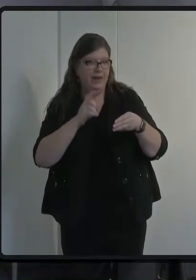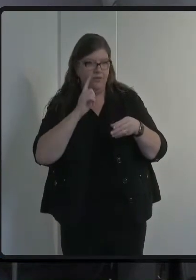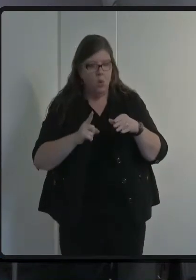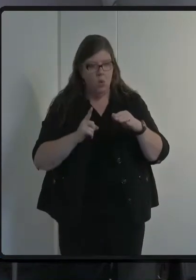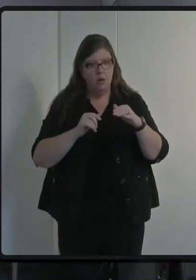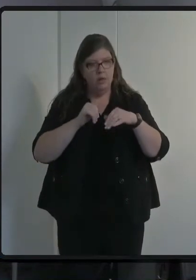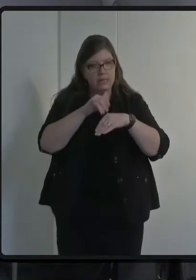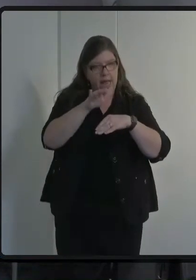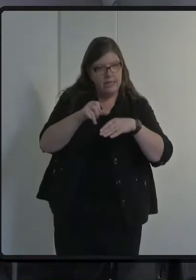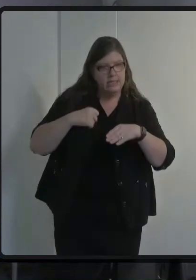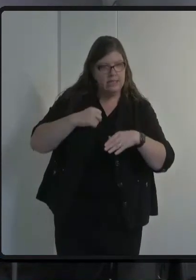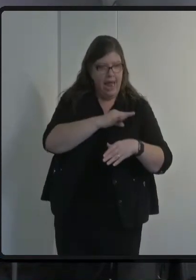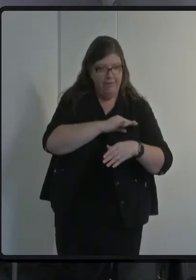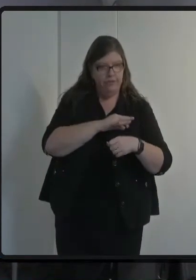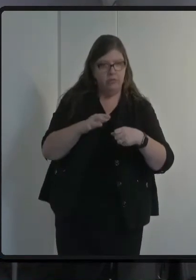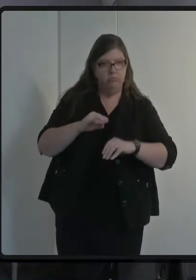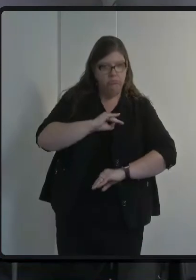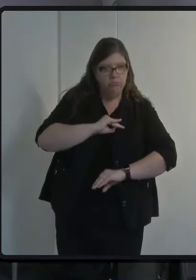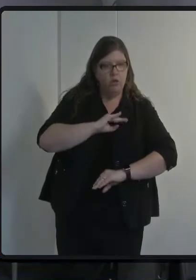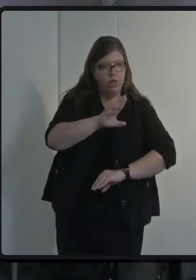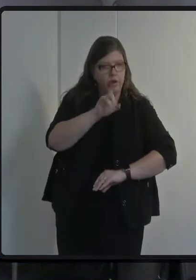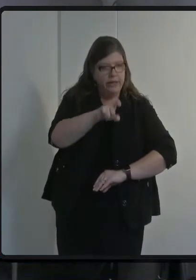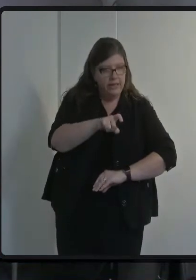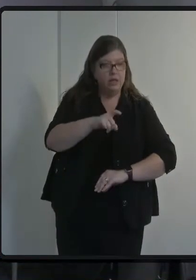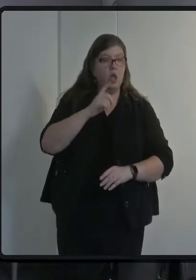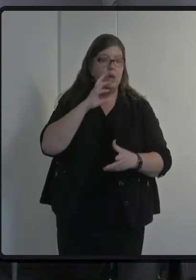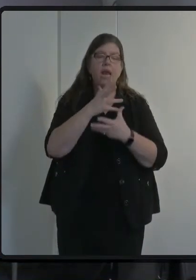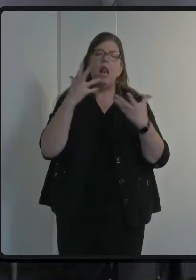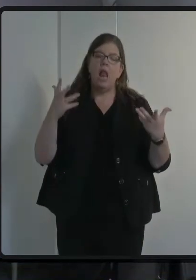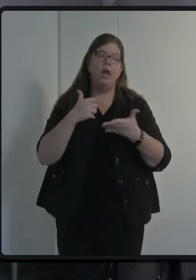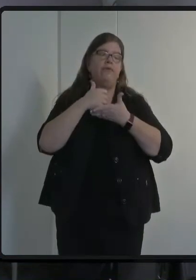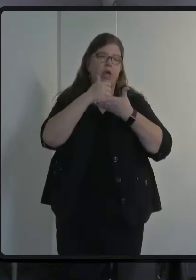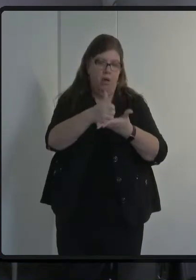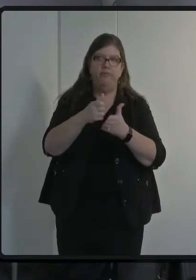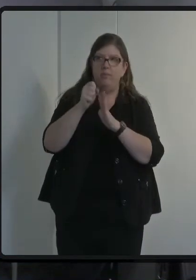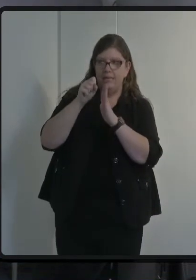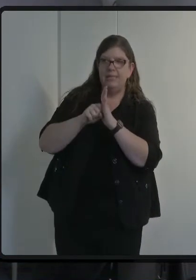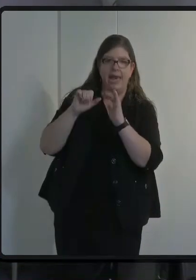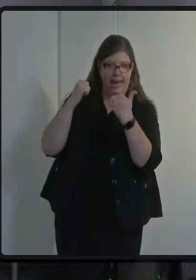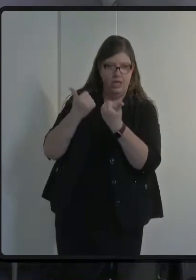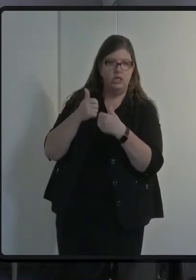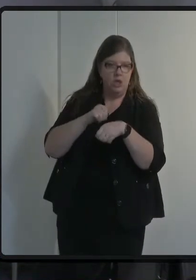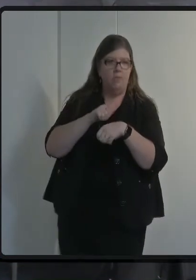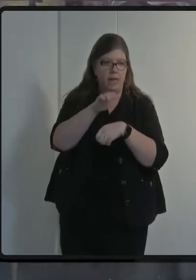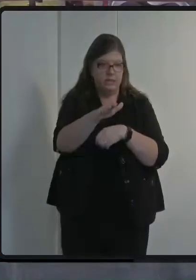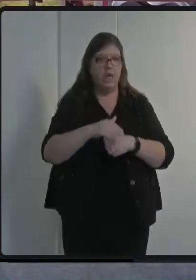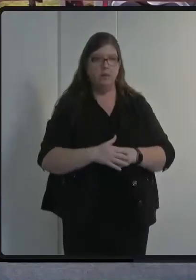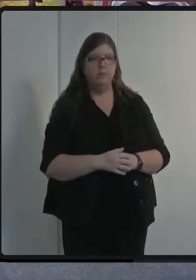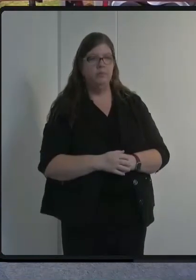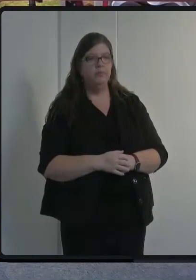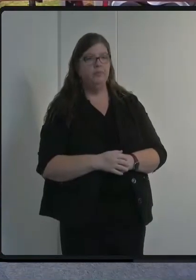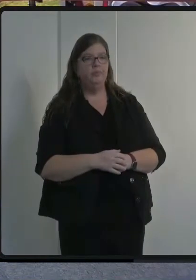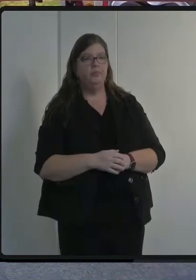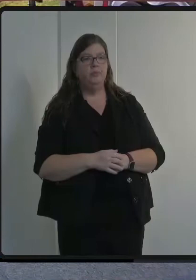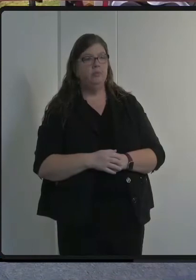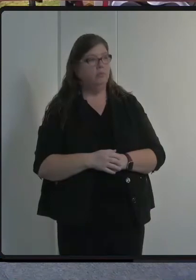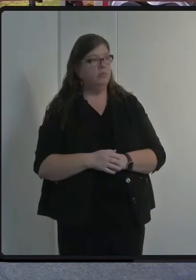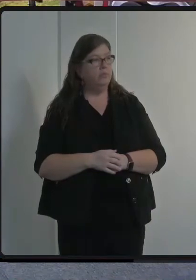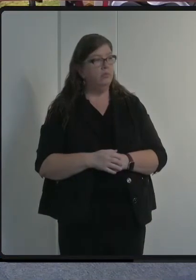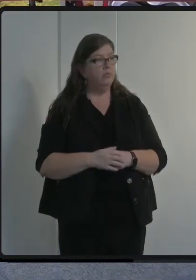they are getting a lot of help, including from the state agencies. Laura, Yes. if you'd like